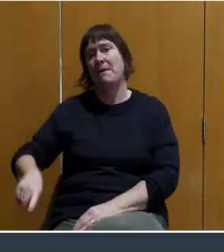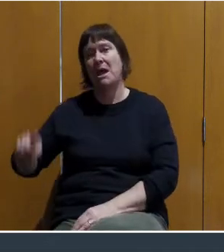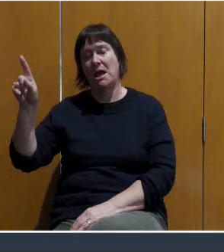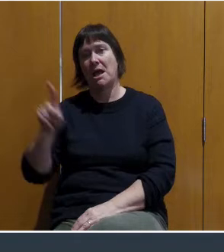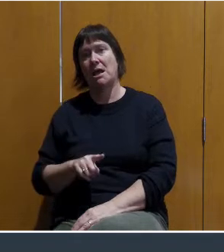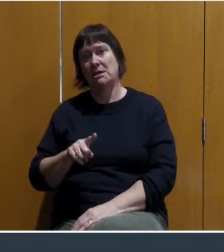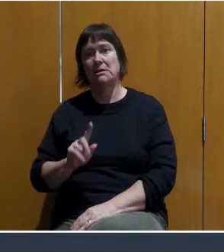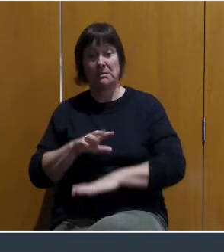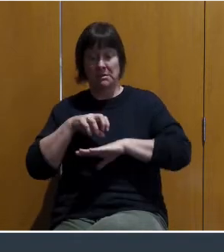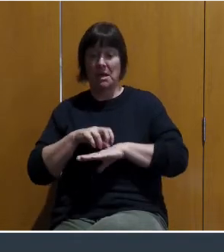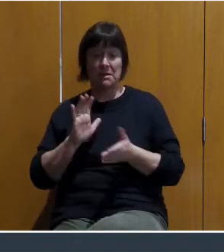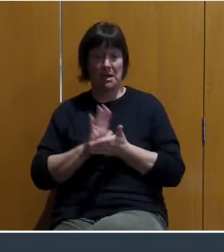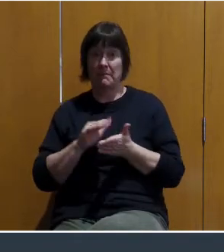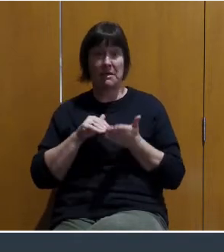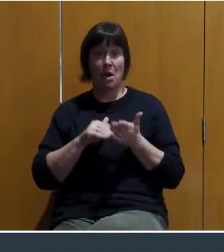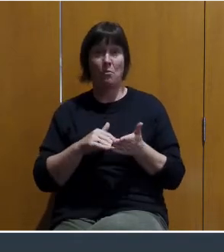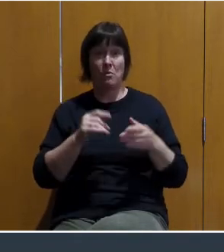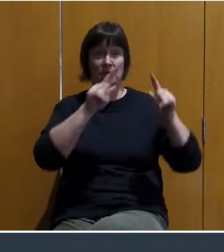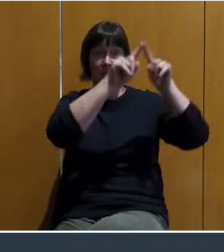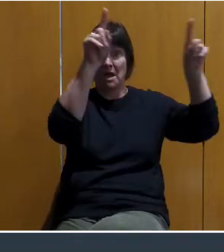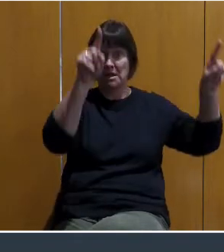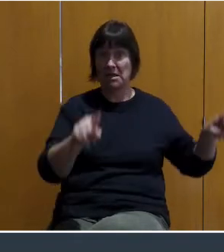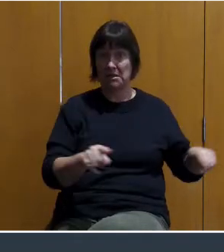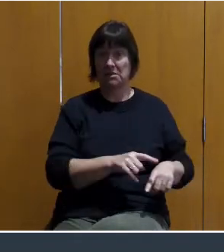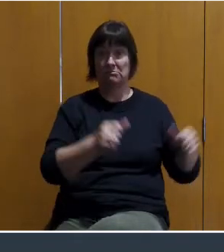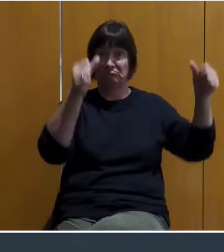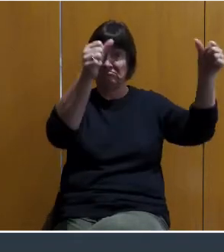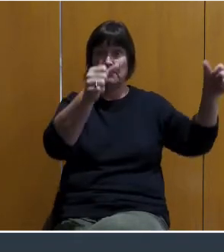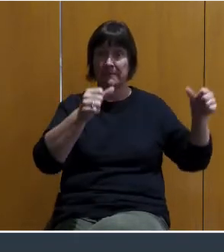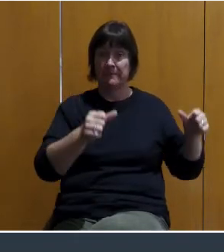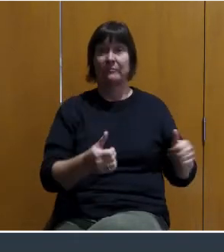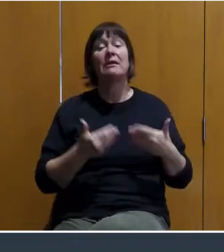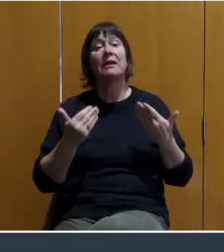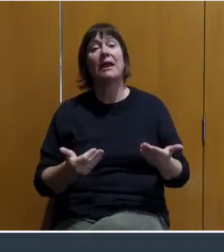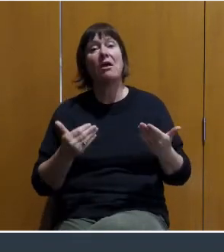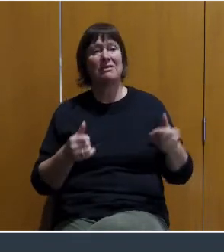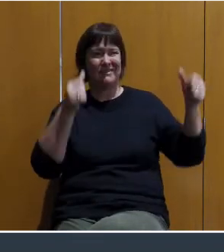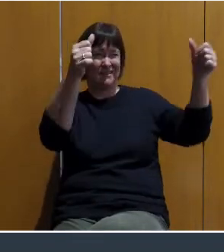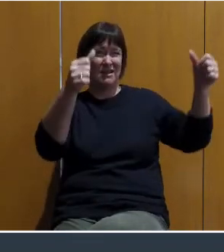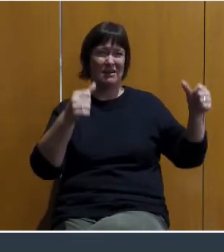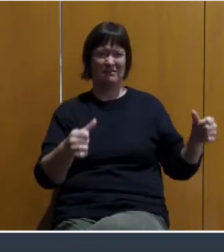to help with signage. The current signage about dogs and cycles is a